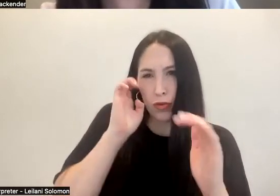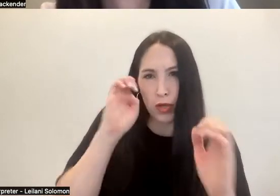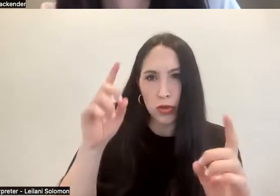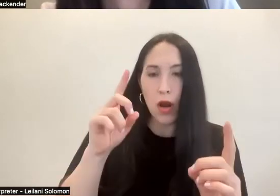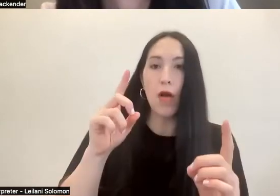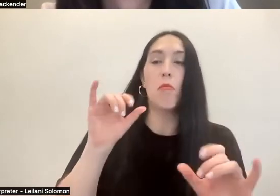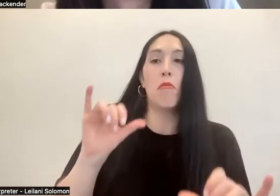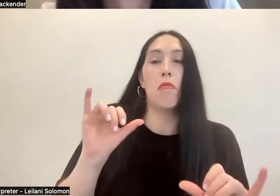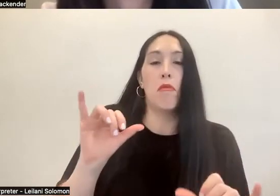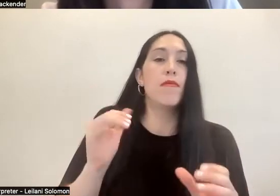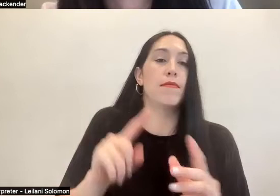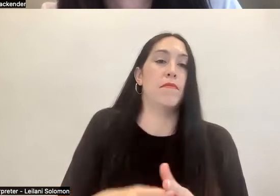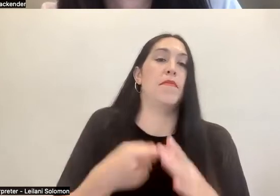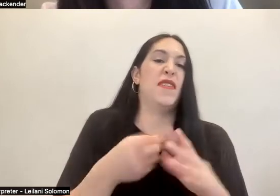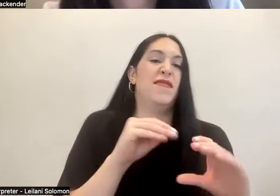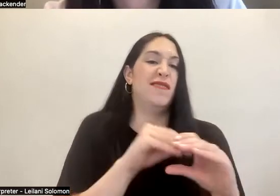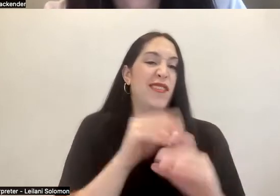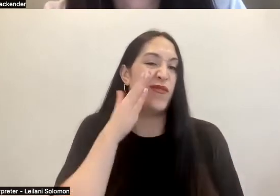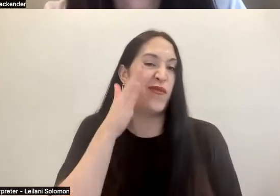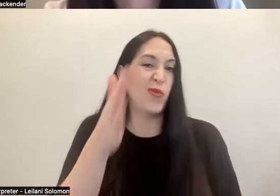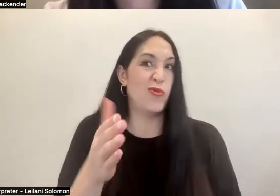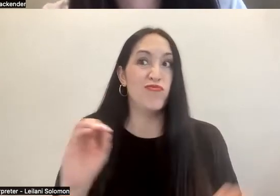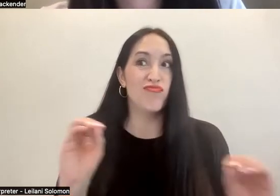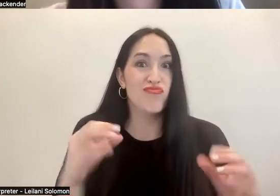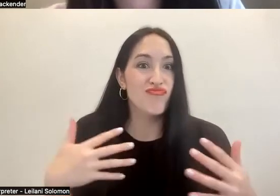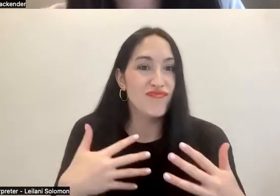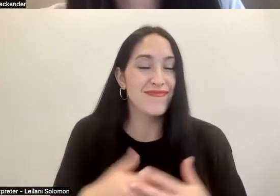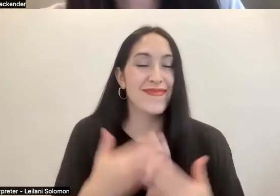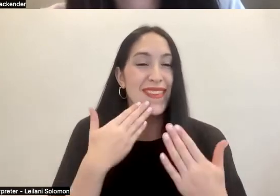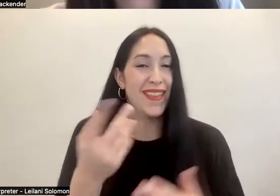saving for the future without fear. Thank you both for being here.